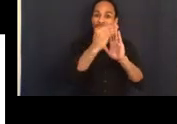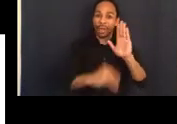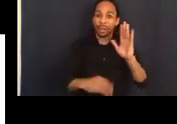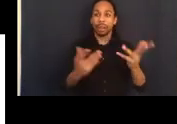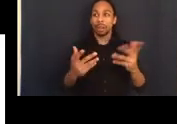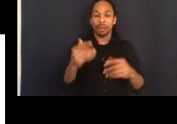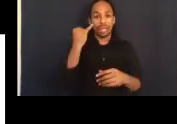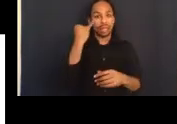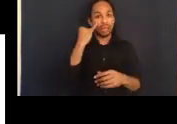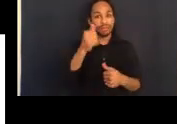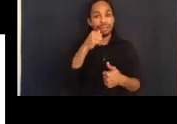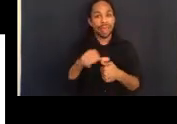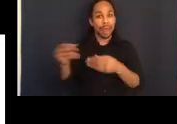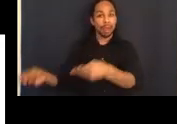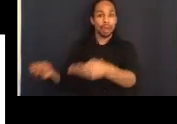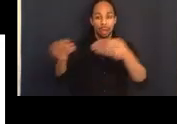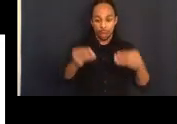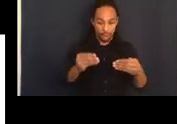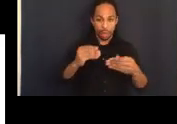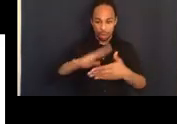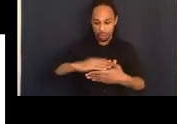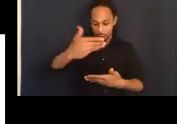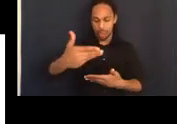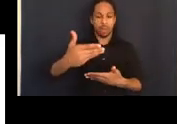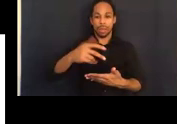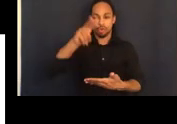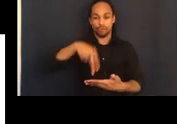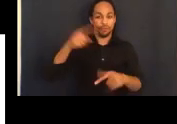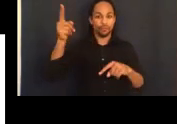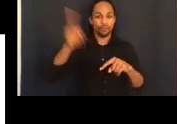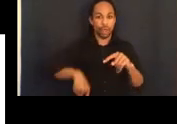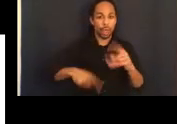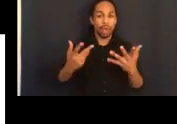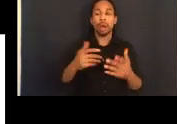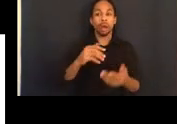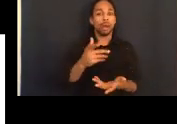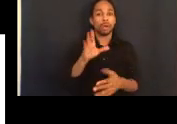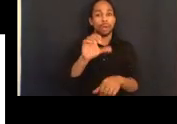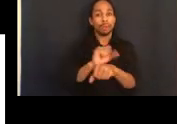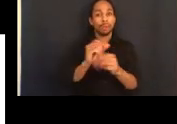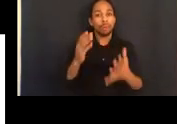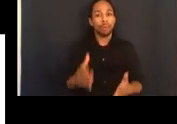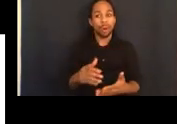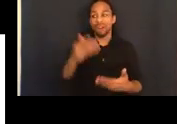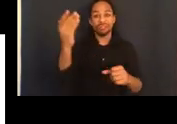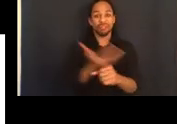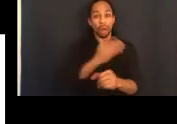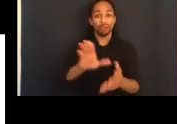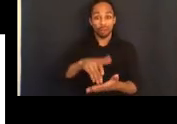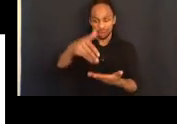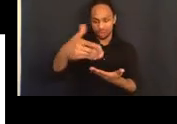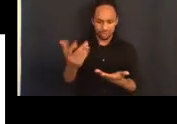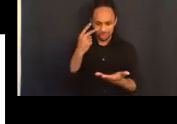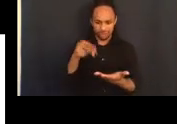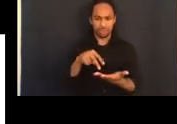from your employer that now you are unemployed due to COVID-19. So there was a lot of challenges